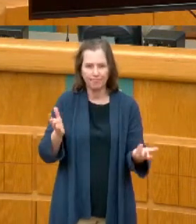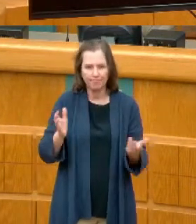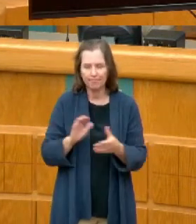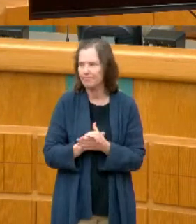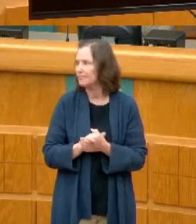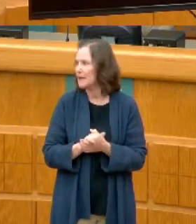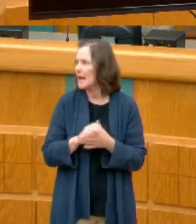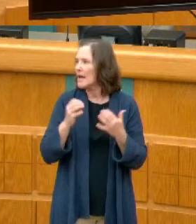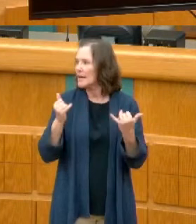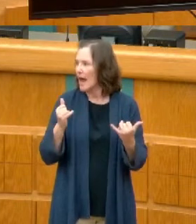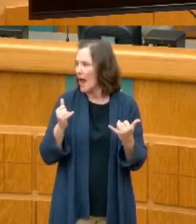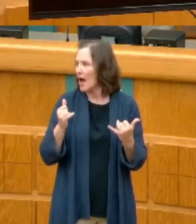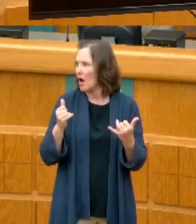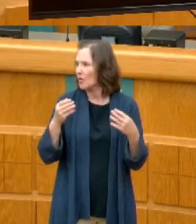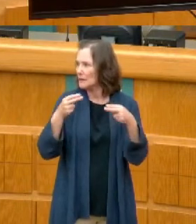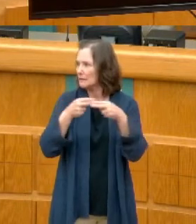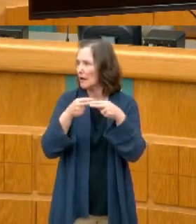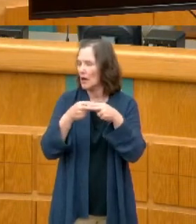to,